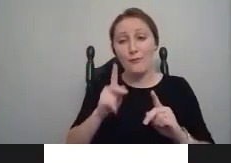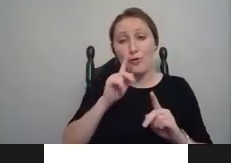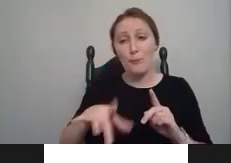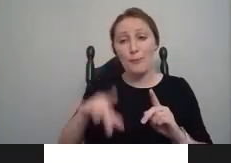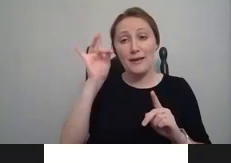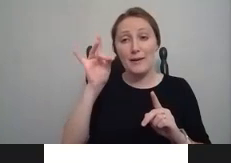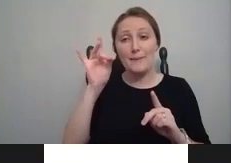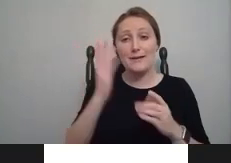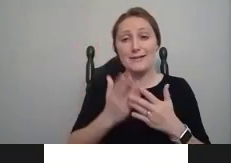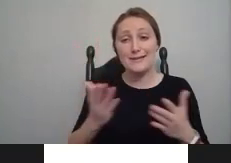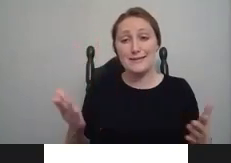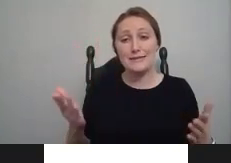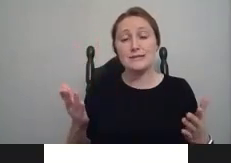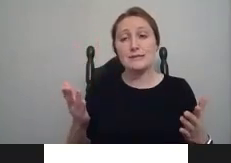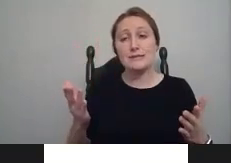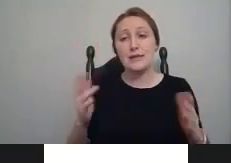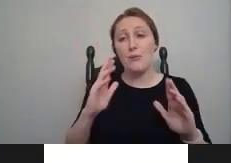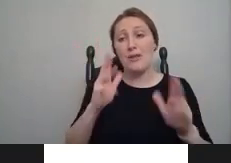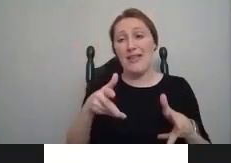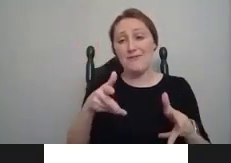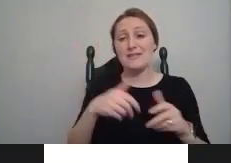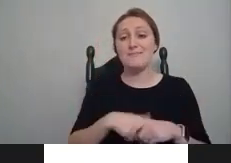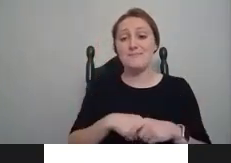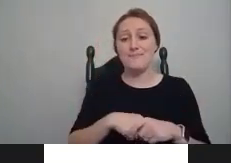of the items that were left behind.